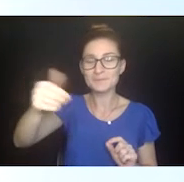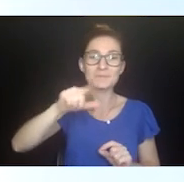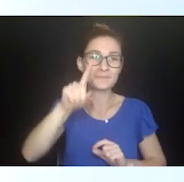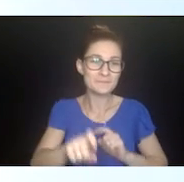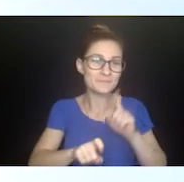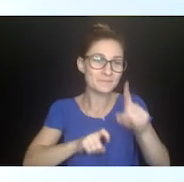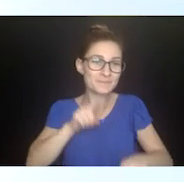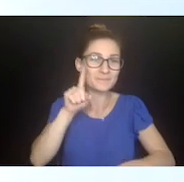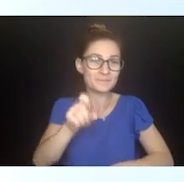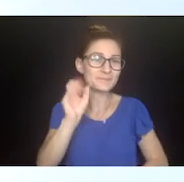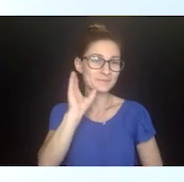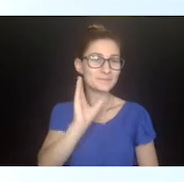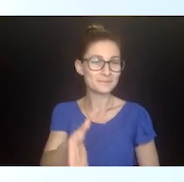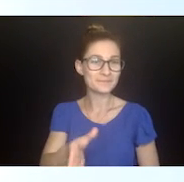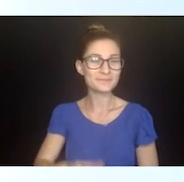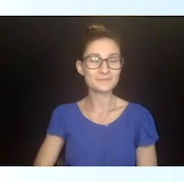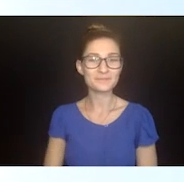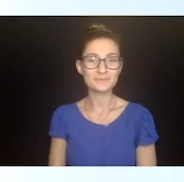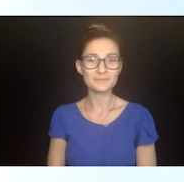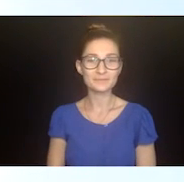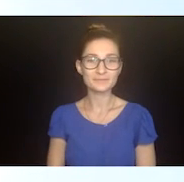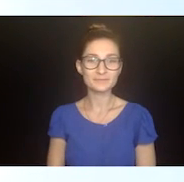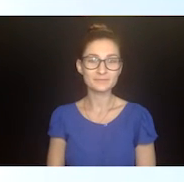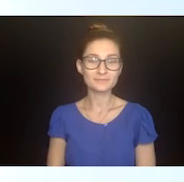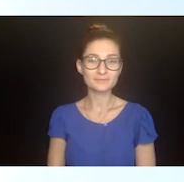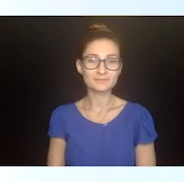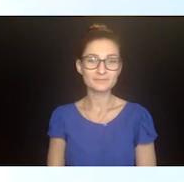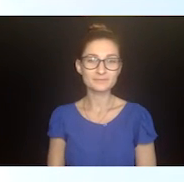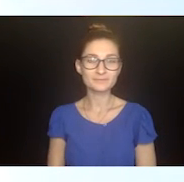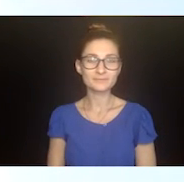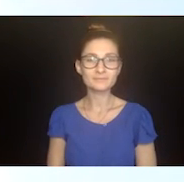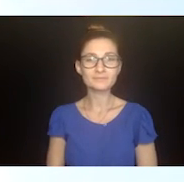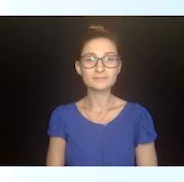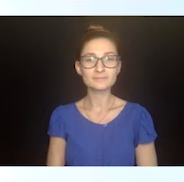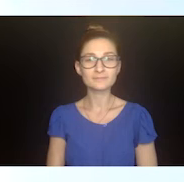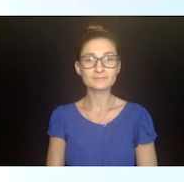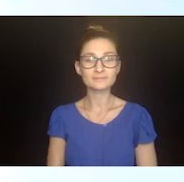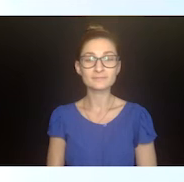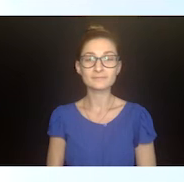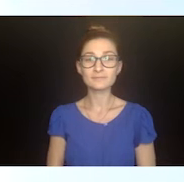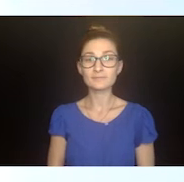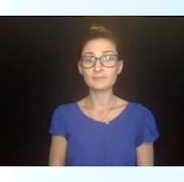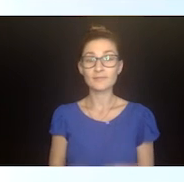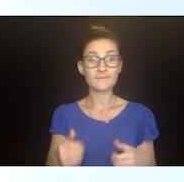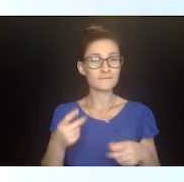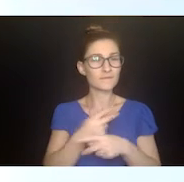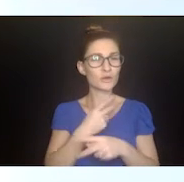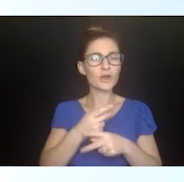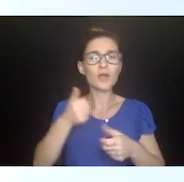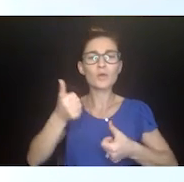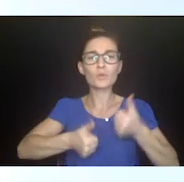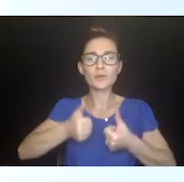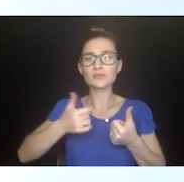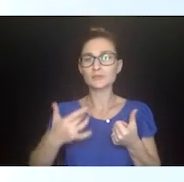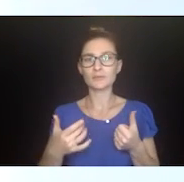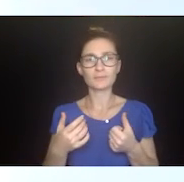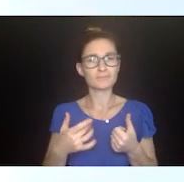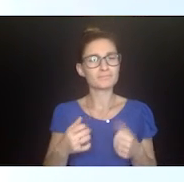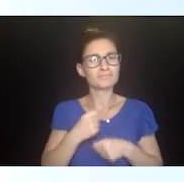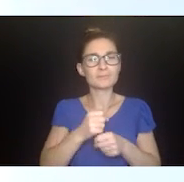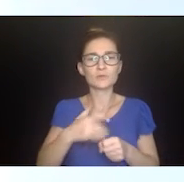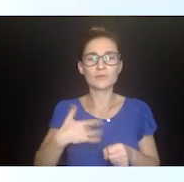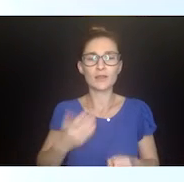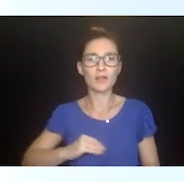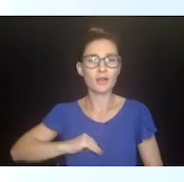these questions. And what fulfills you the most? The wildest dreams or the current